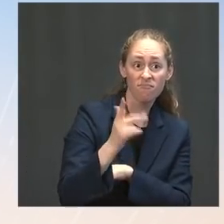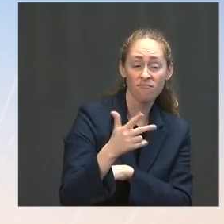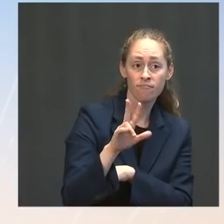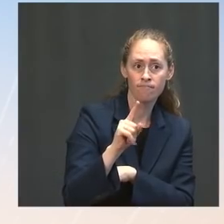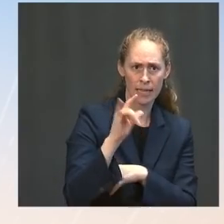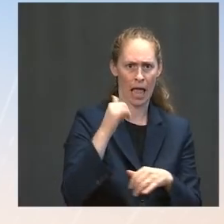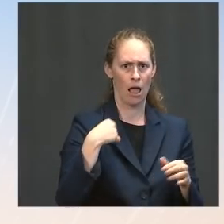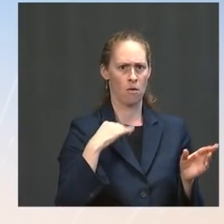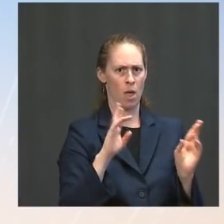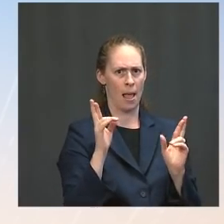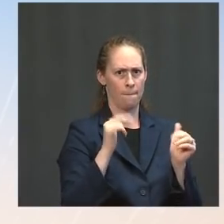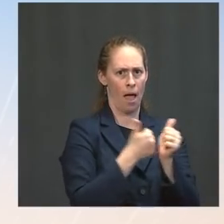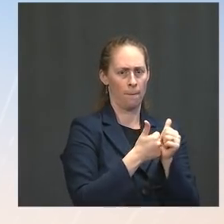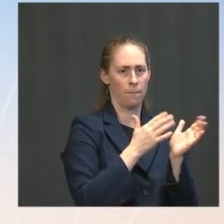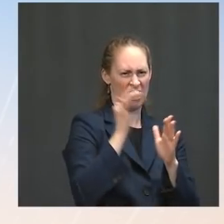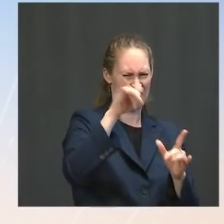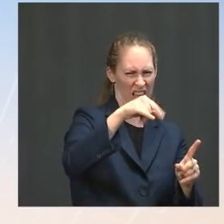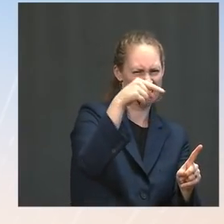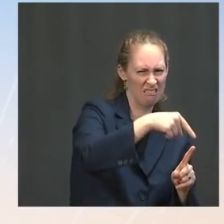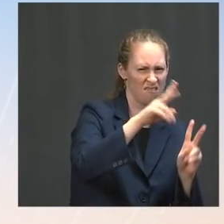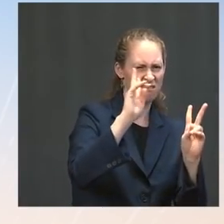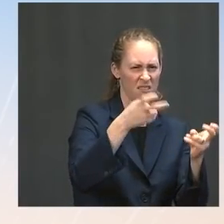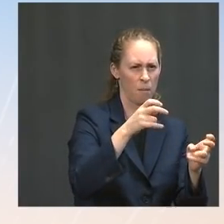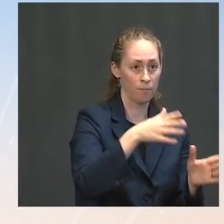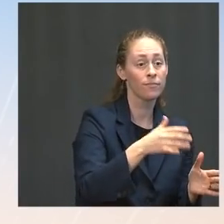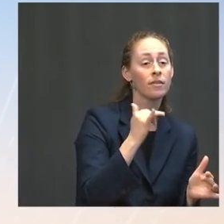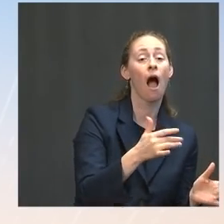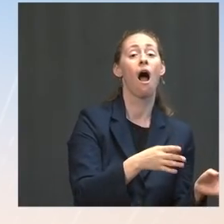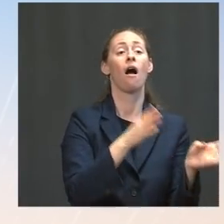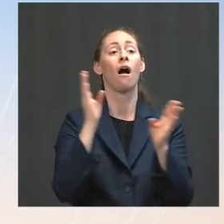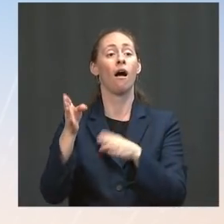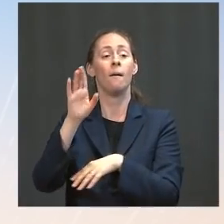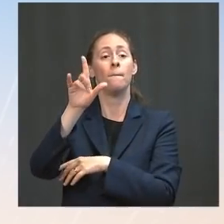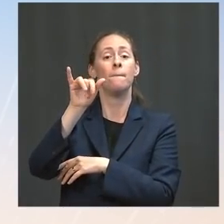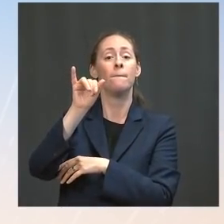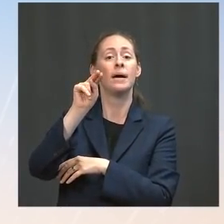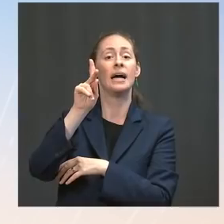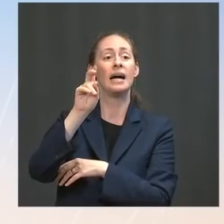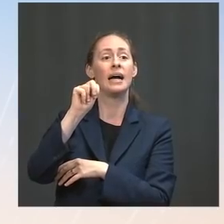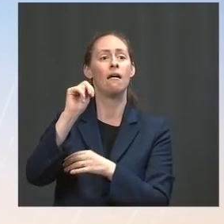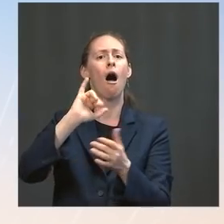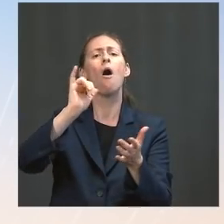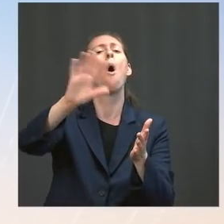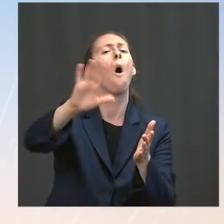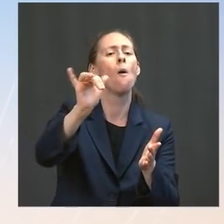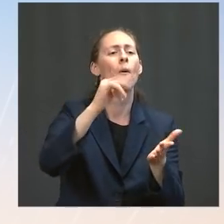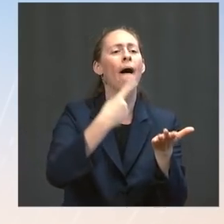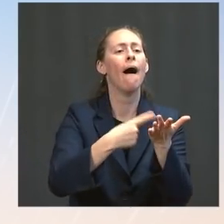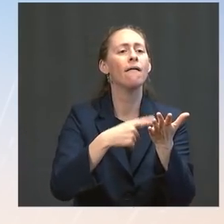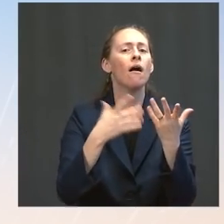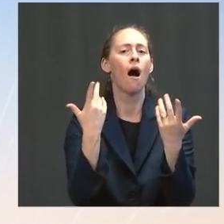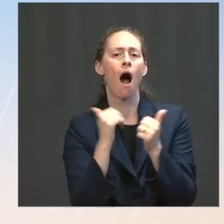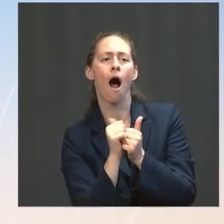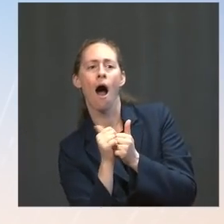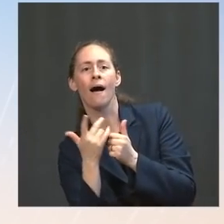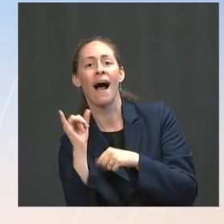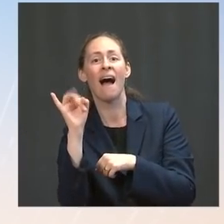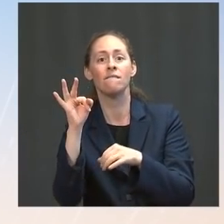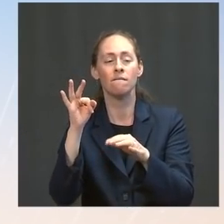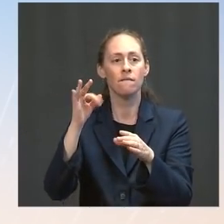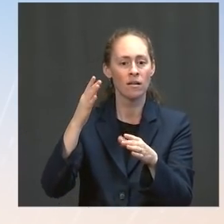about consequences or additional steps, I will have to check and see if there's any additional steps. Could you comment specifically, though, on Eric Prince? I mean,